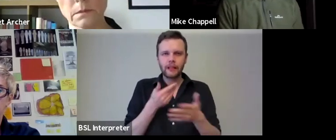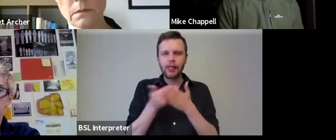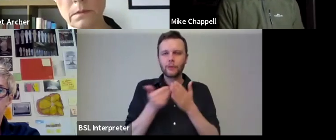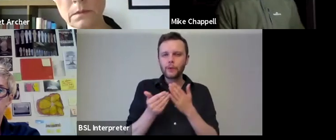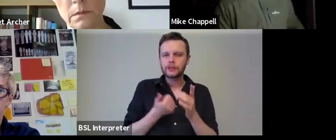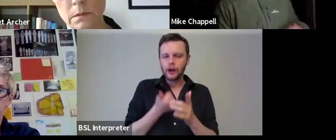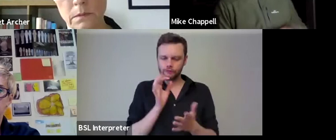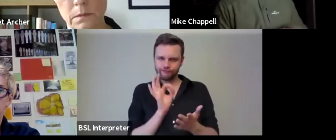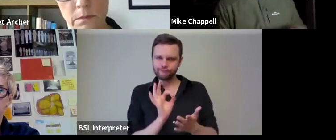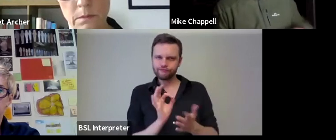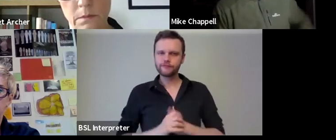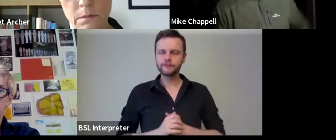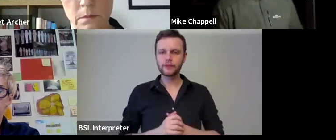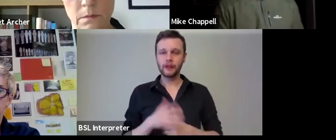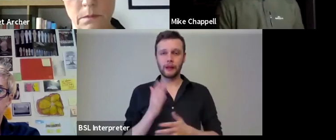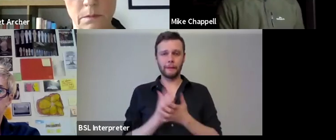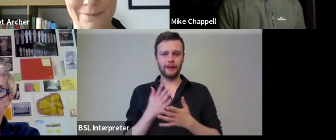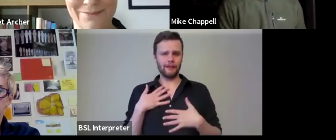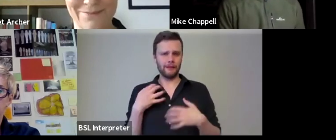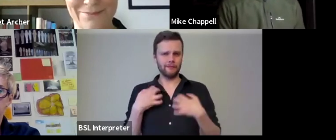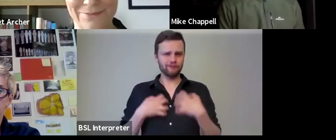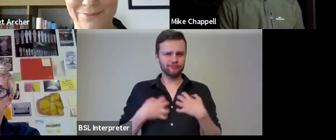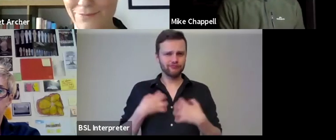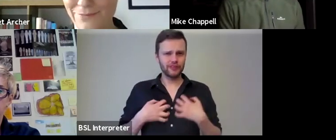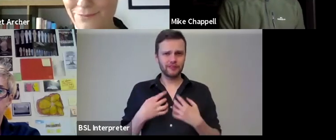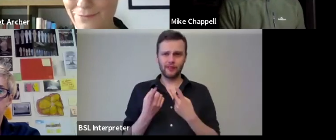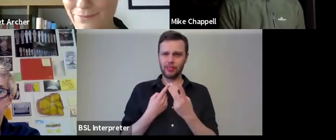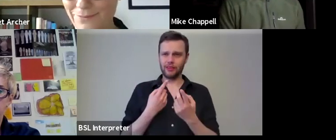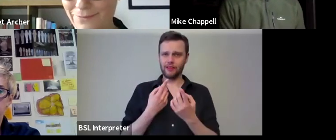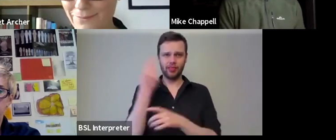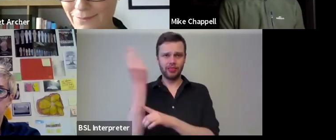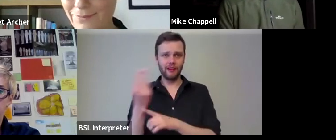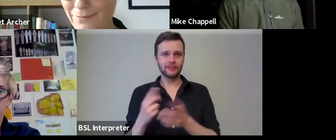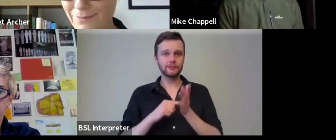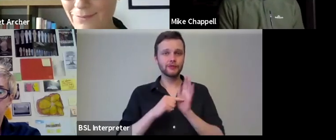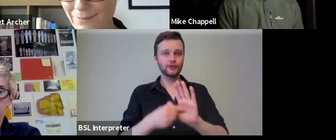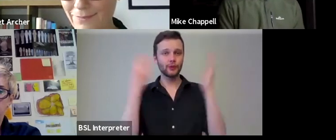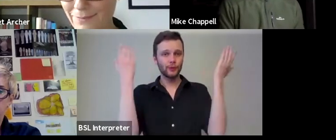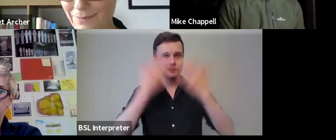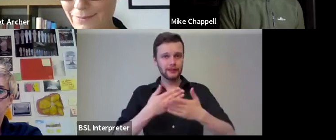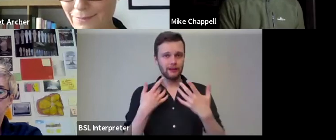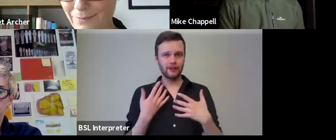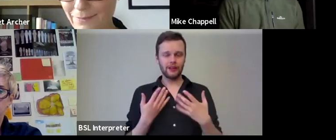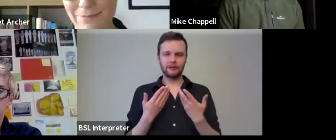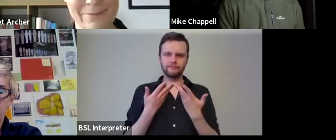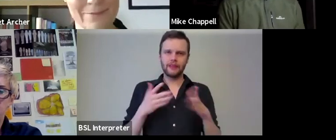language. And I've just been so impressed by the way that each of the artists who have presented their work today is able to